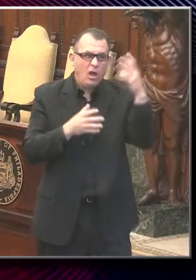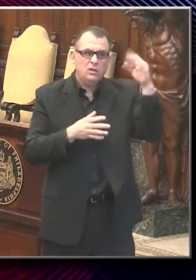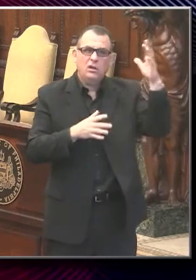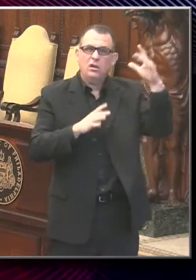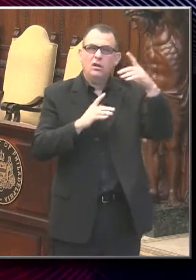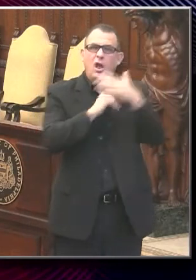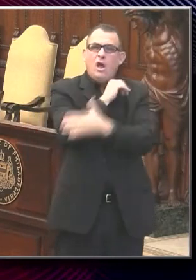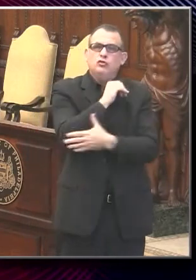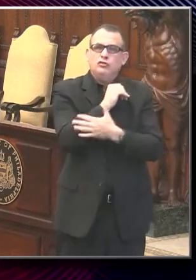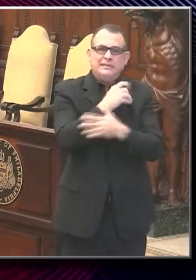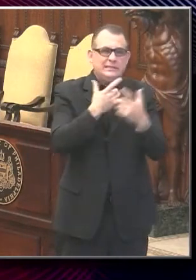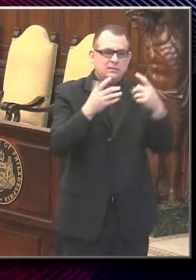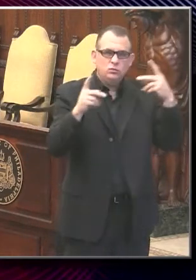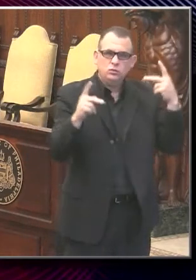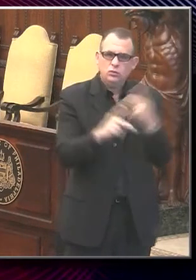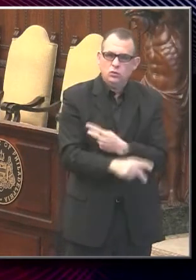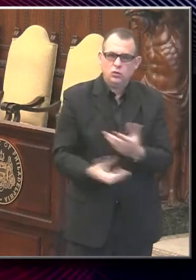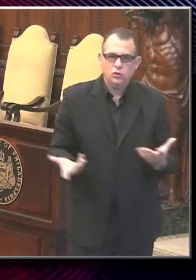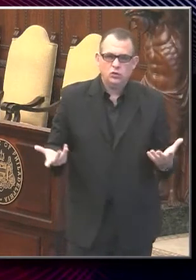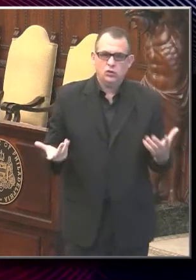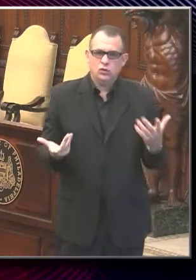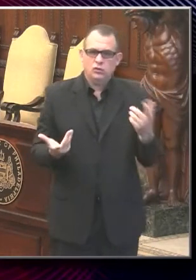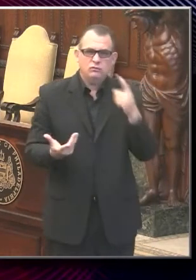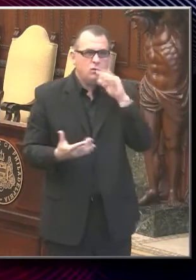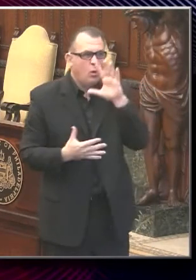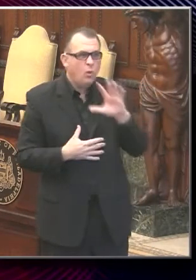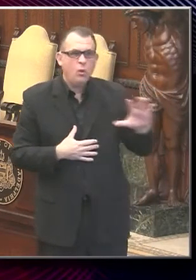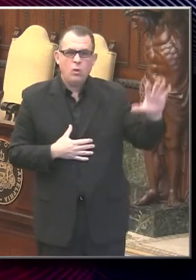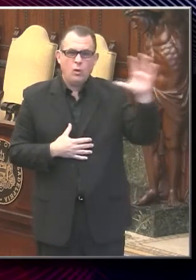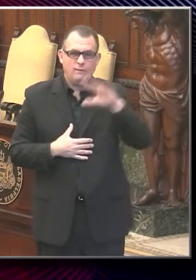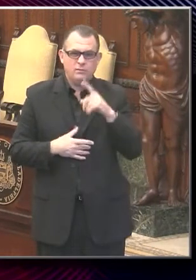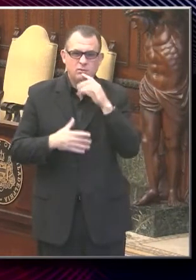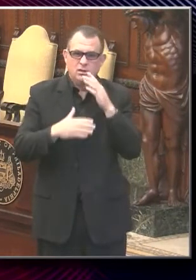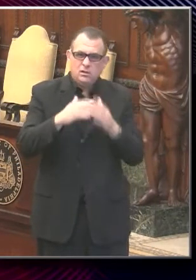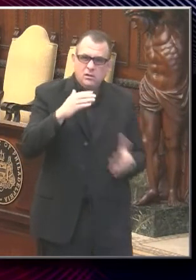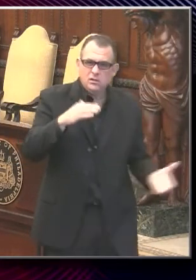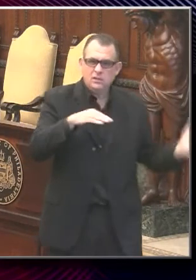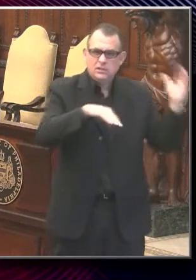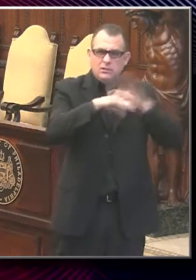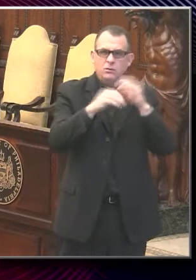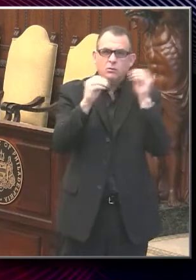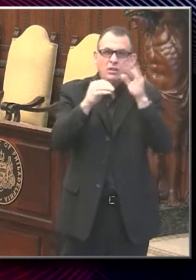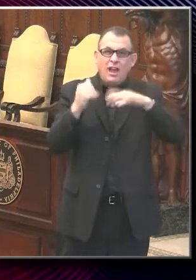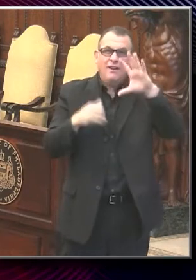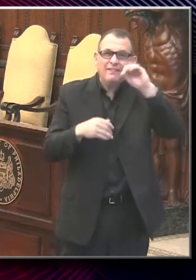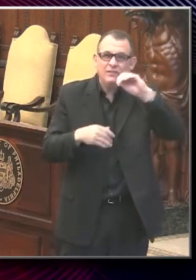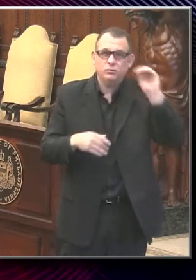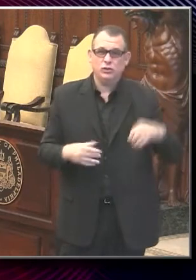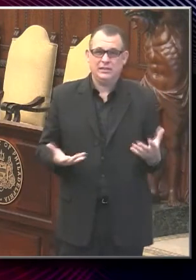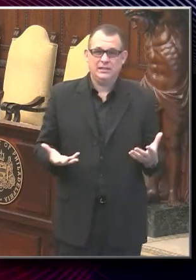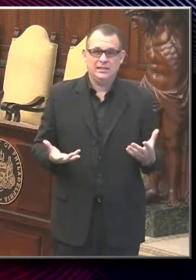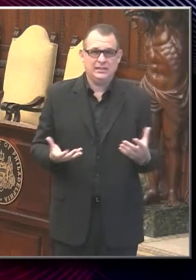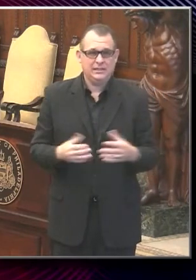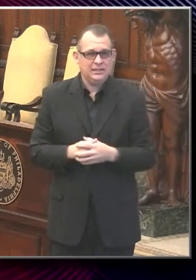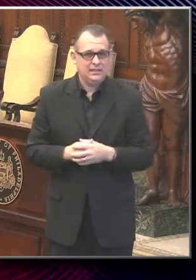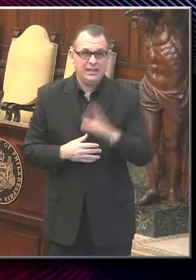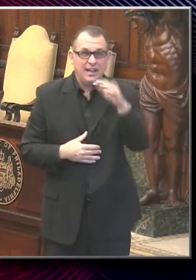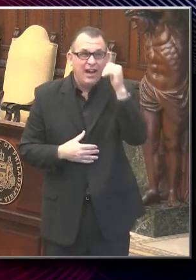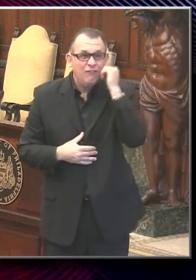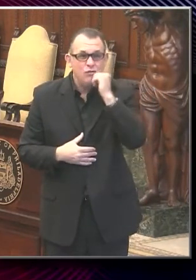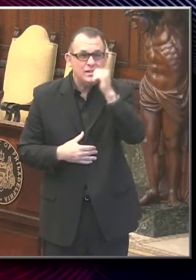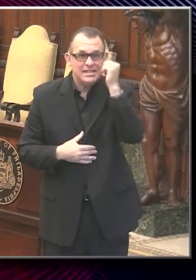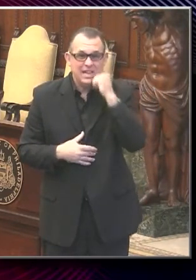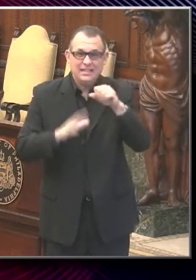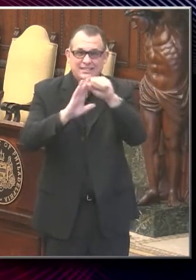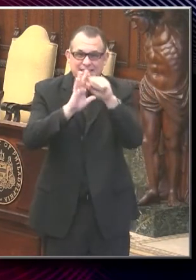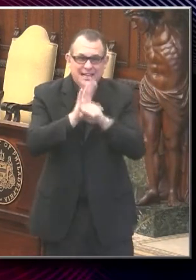in the United States as a whole. Case counts are up more than 50% in the past 14 days, and they're increasing in nearly every state.